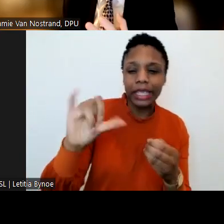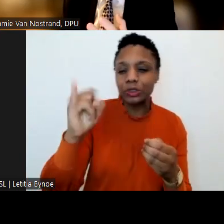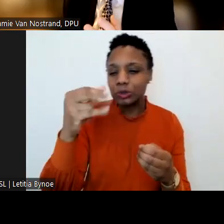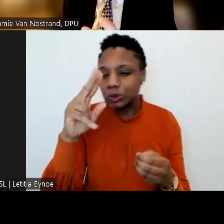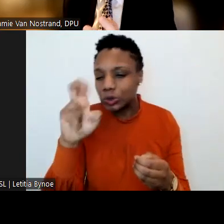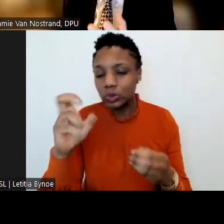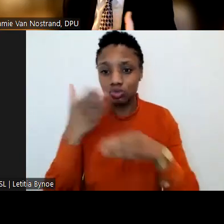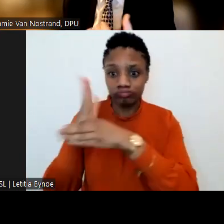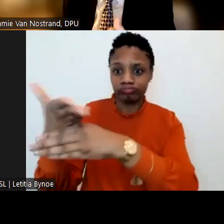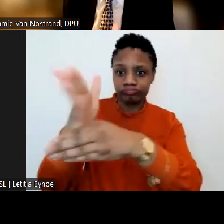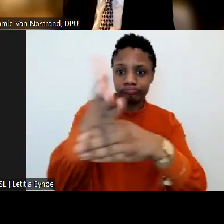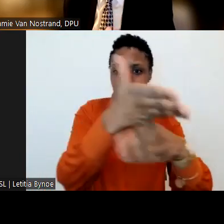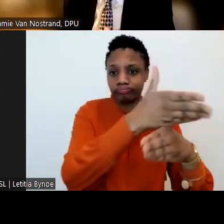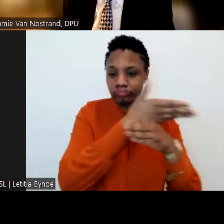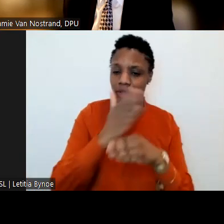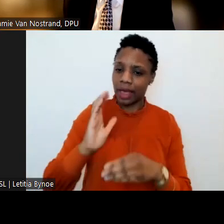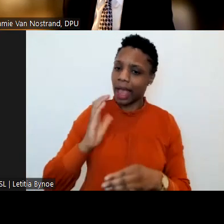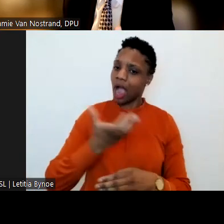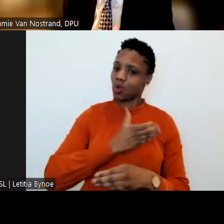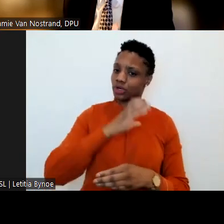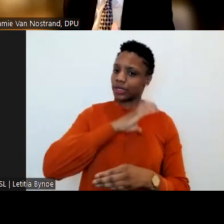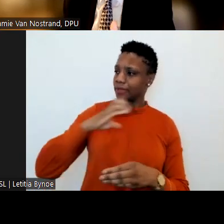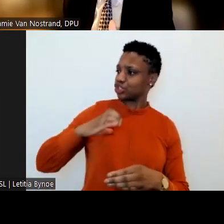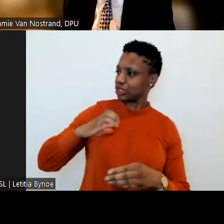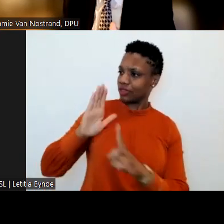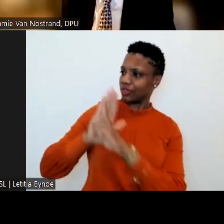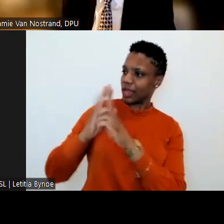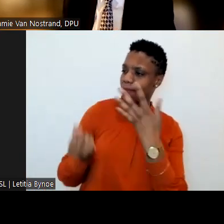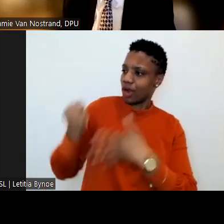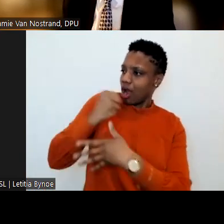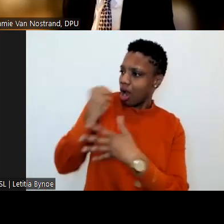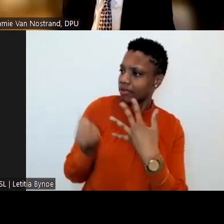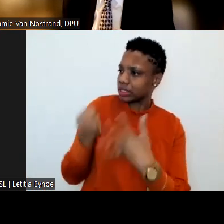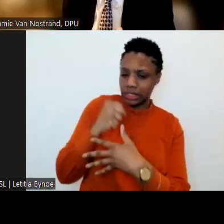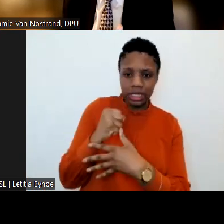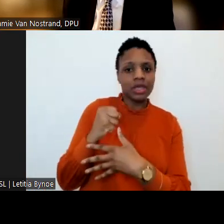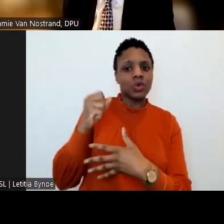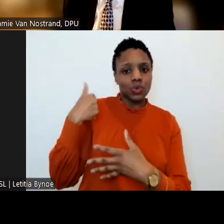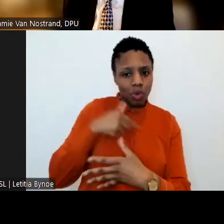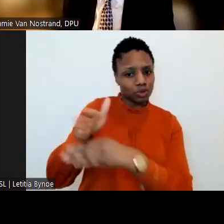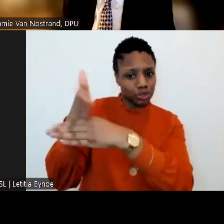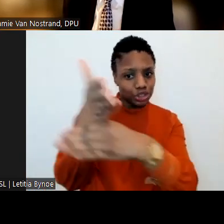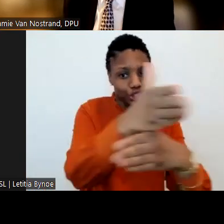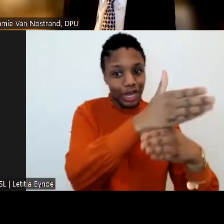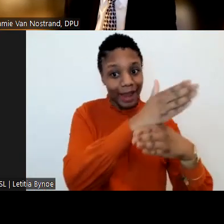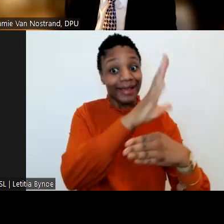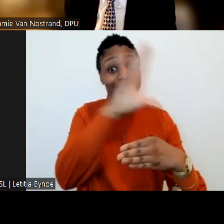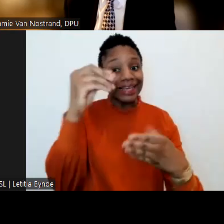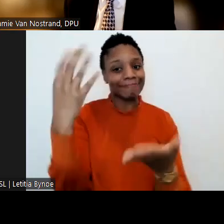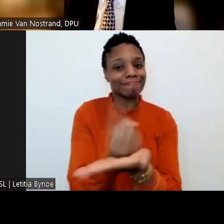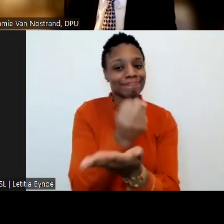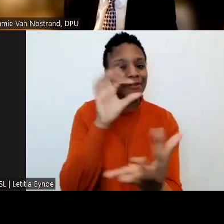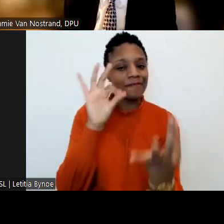to share the commission's priorities basically and share what we're thinking and get some feedback from the public on whether you think we're